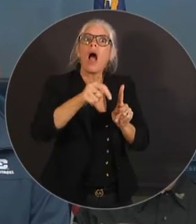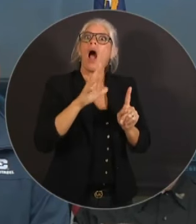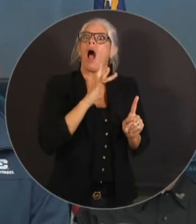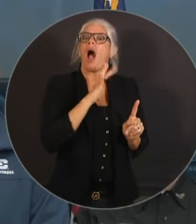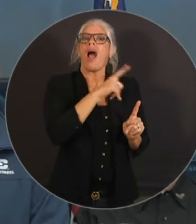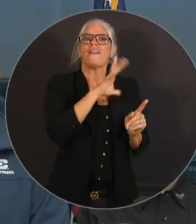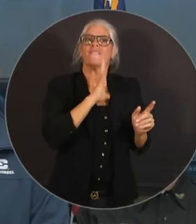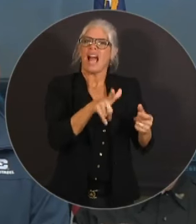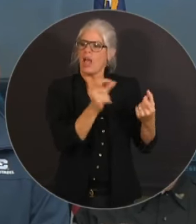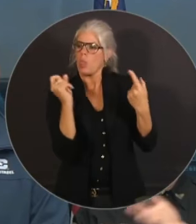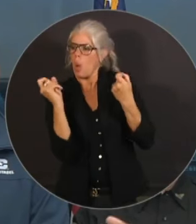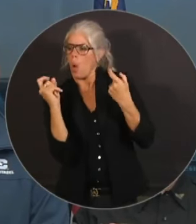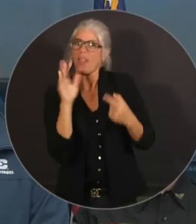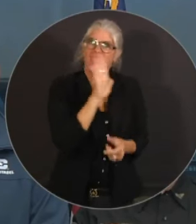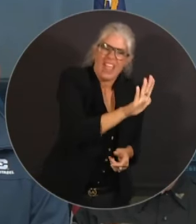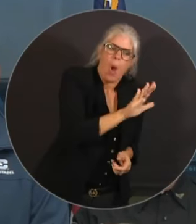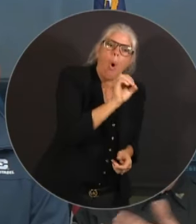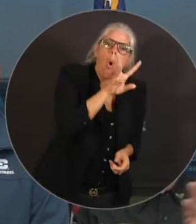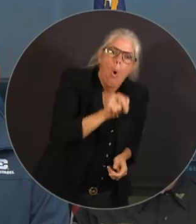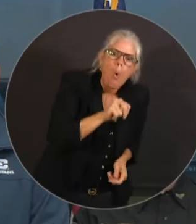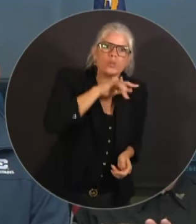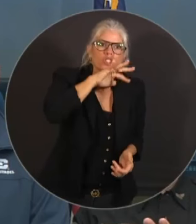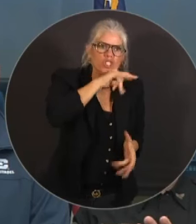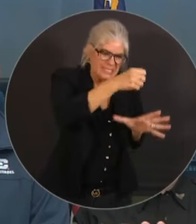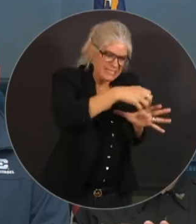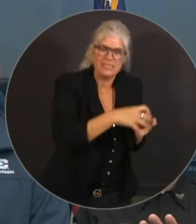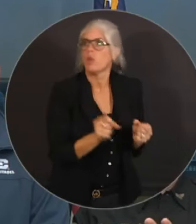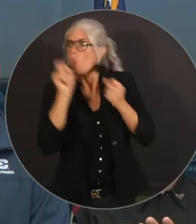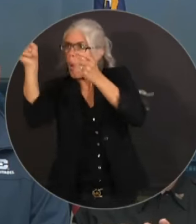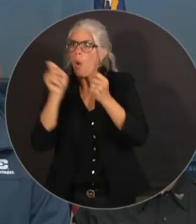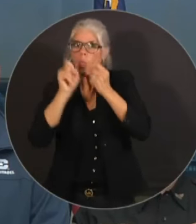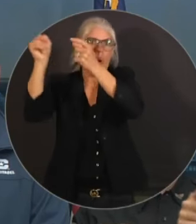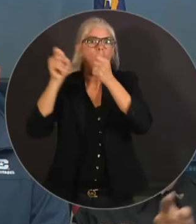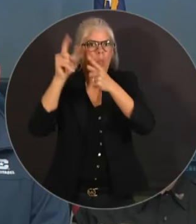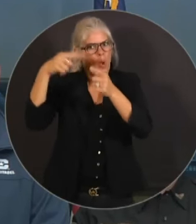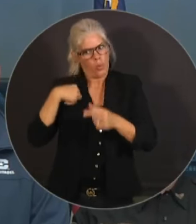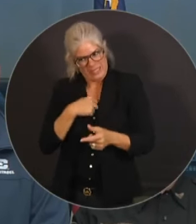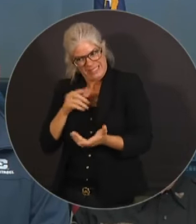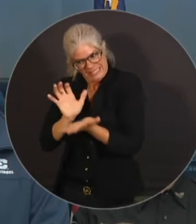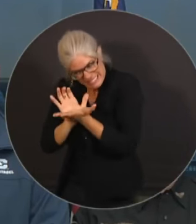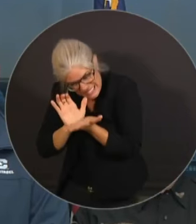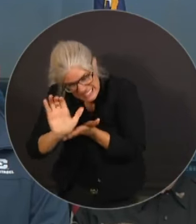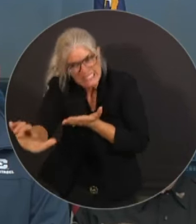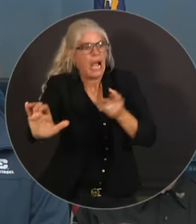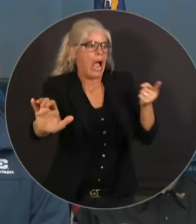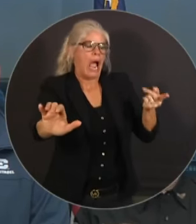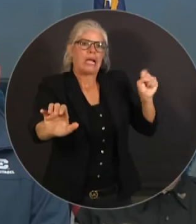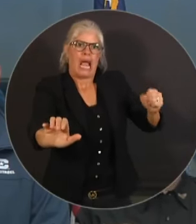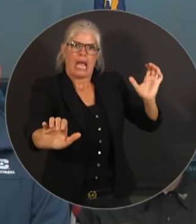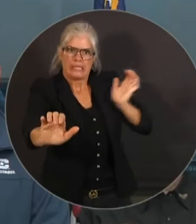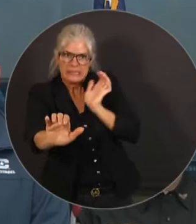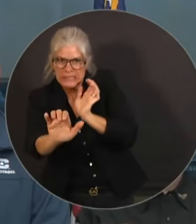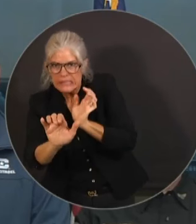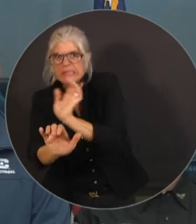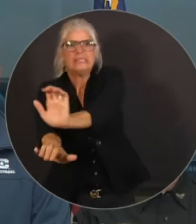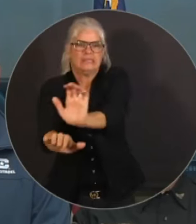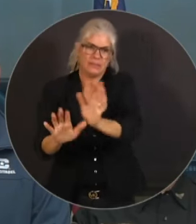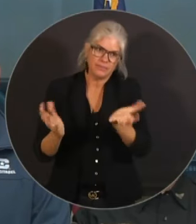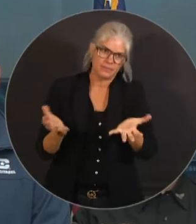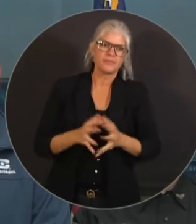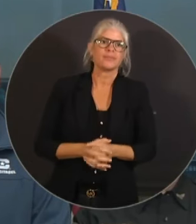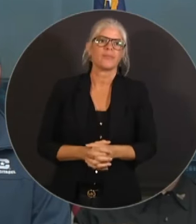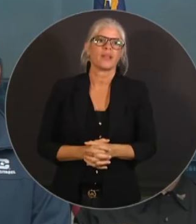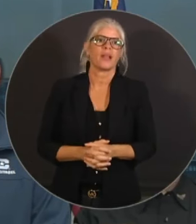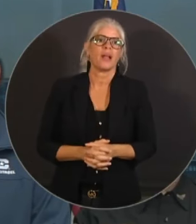and they're bringing it in. They wanted to close the landfills. We said, no, it needs to be open. You're doing that. So it may not have been